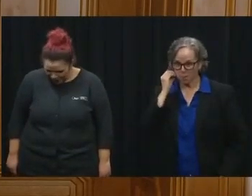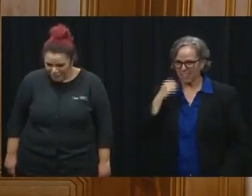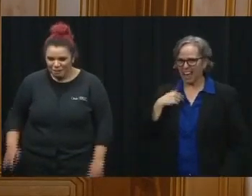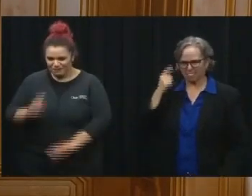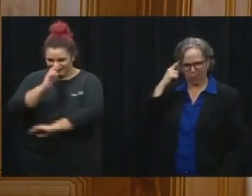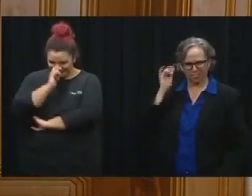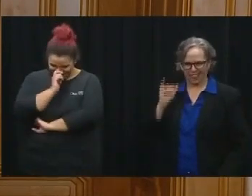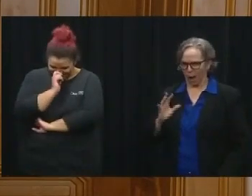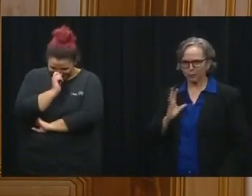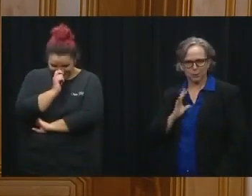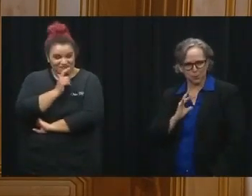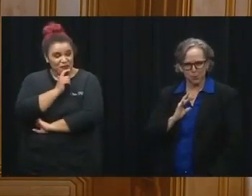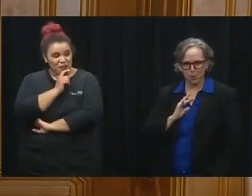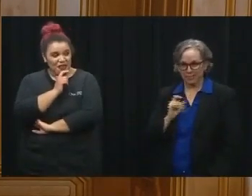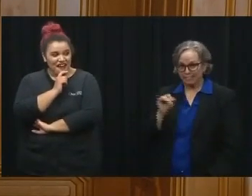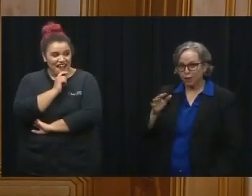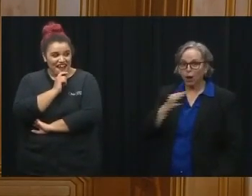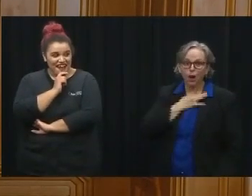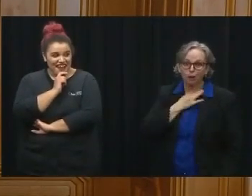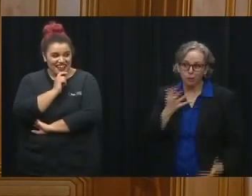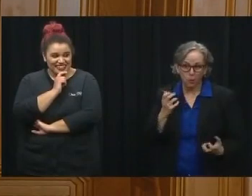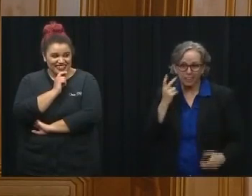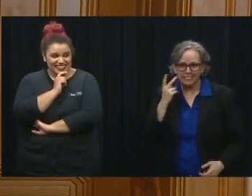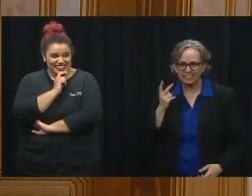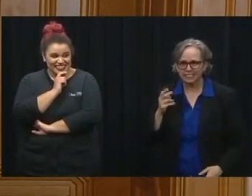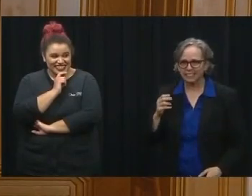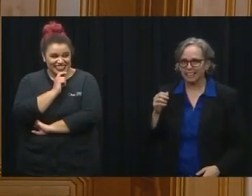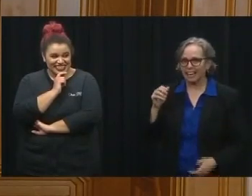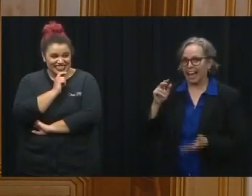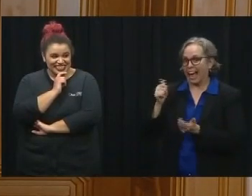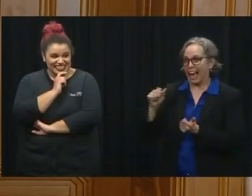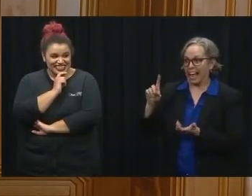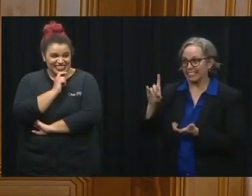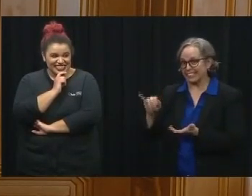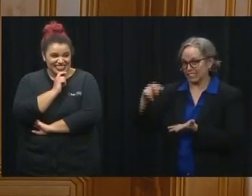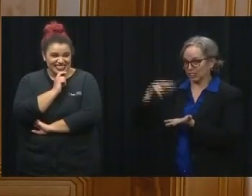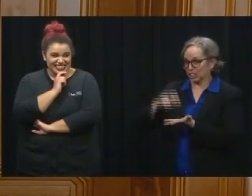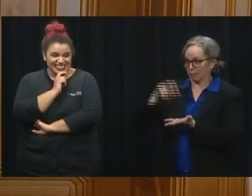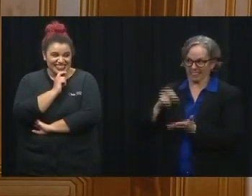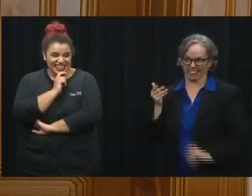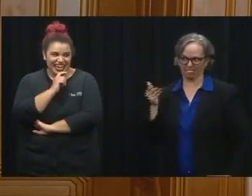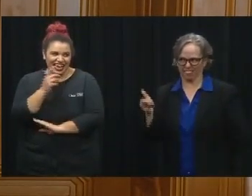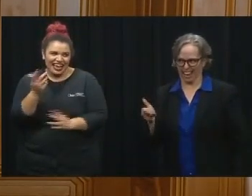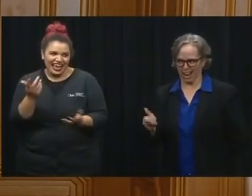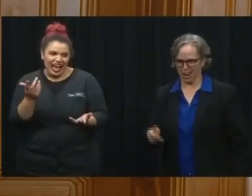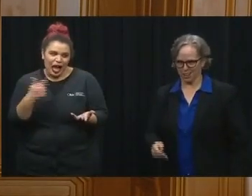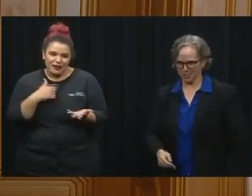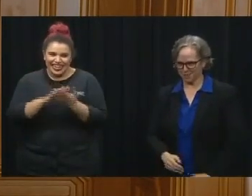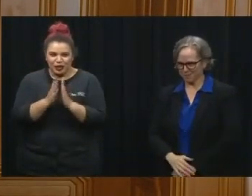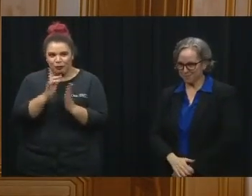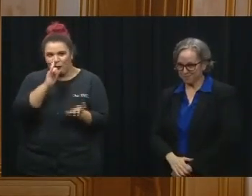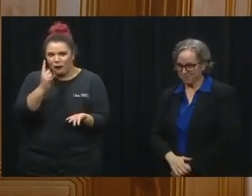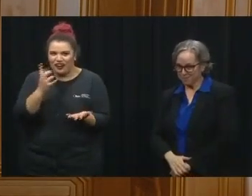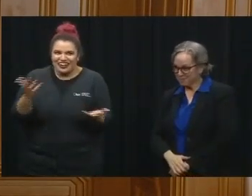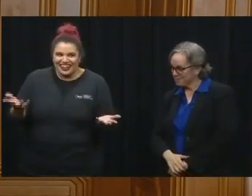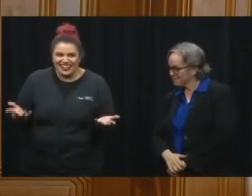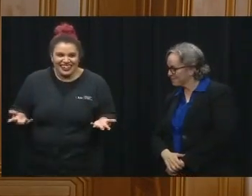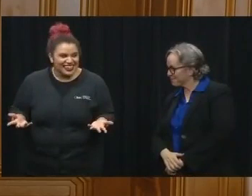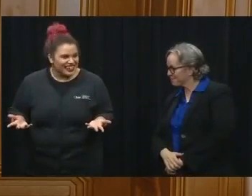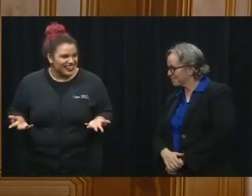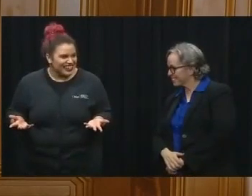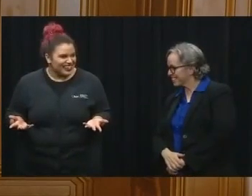wants to see Andy jumping? I'm getting kind of bored, but. Were you a long jumper, or is that?